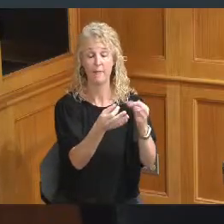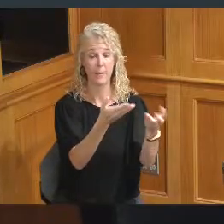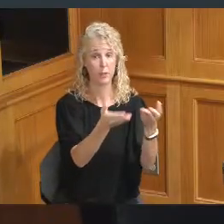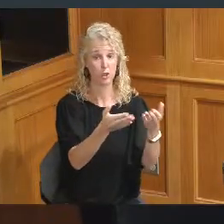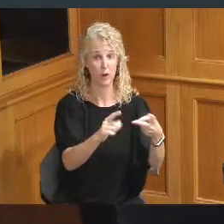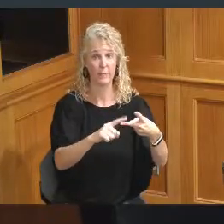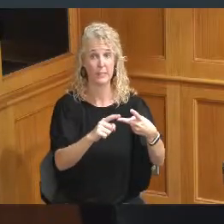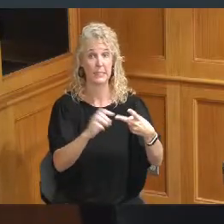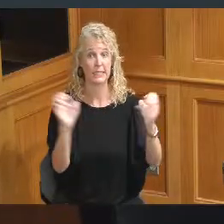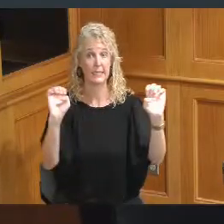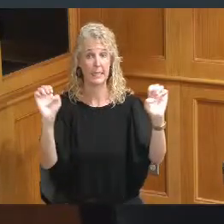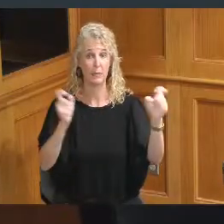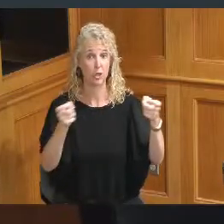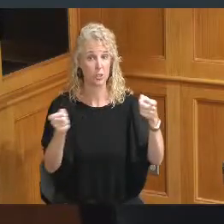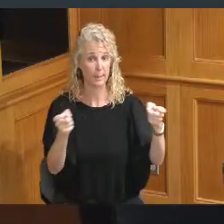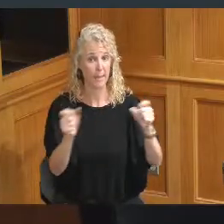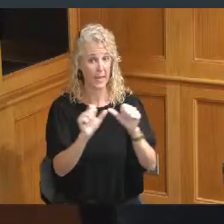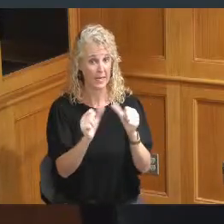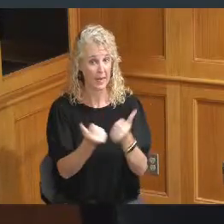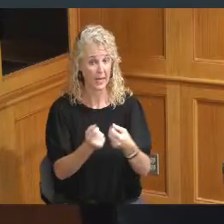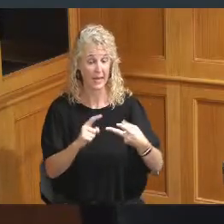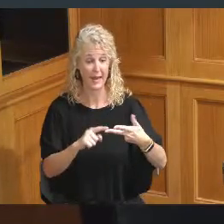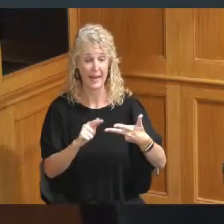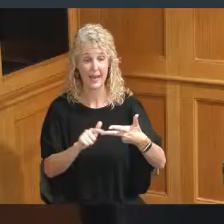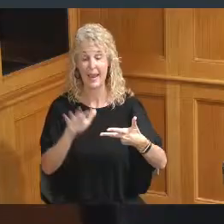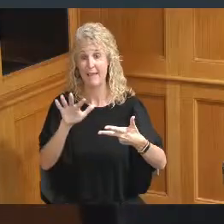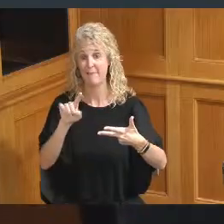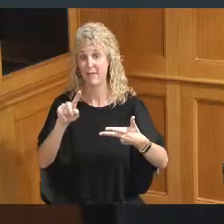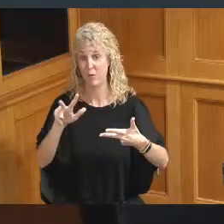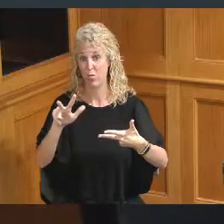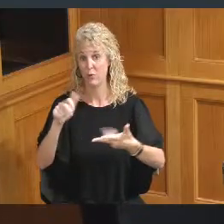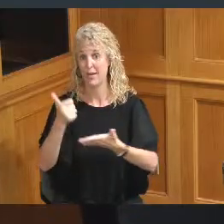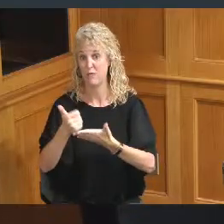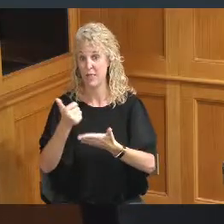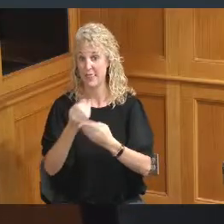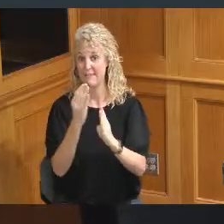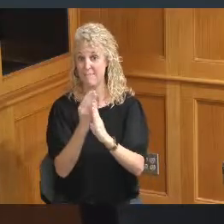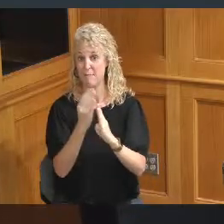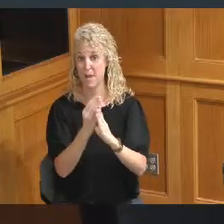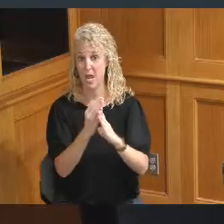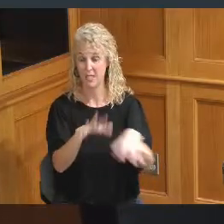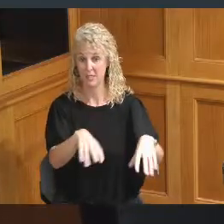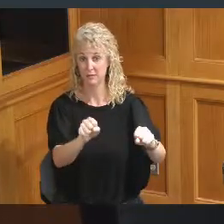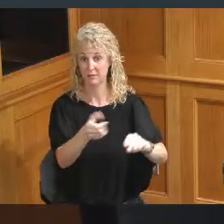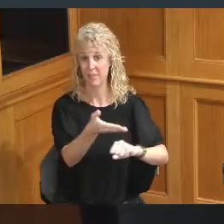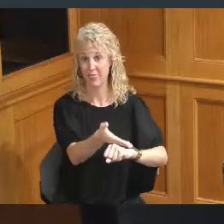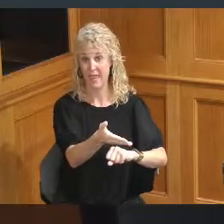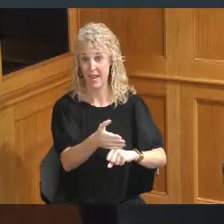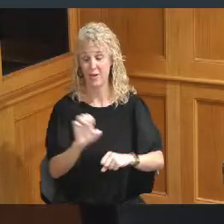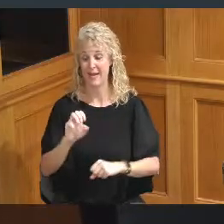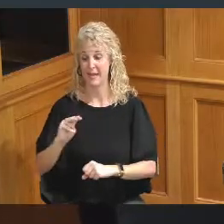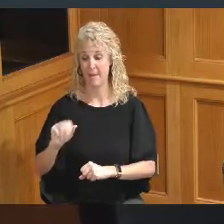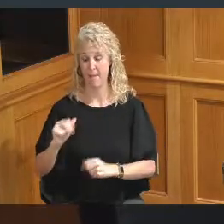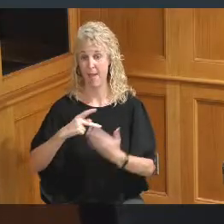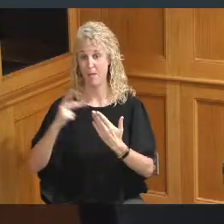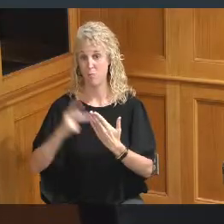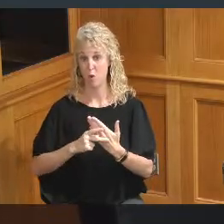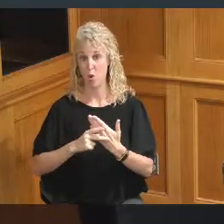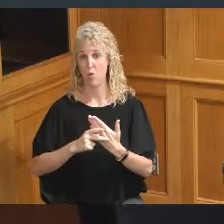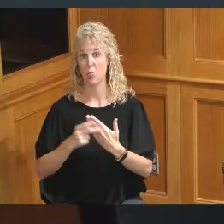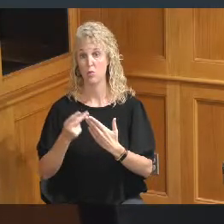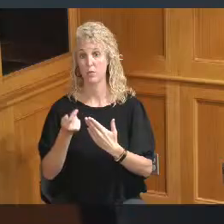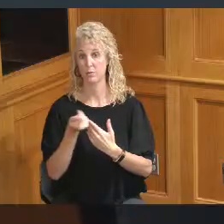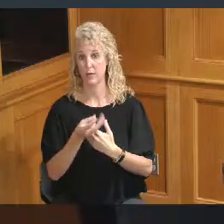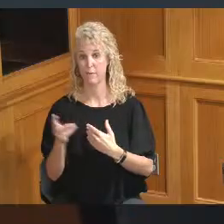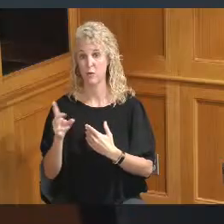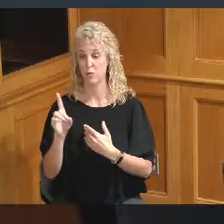Management Agency, and 513 Relief Bus will also be housed there. And our EMA program will have some